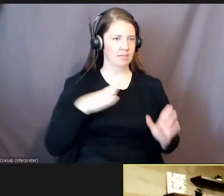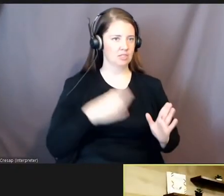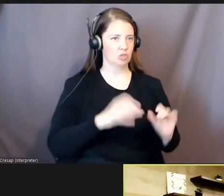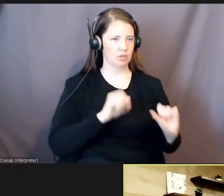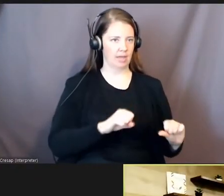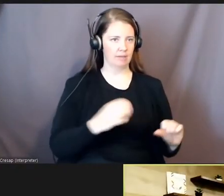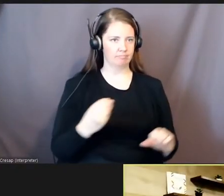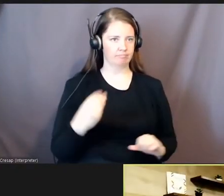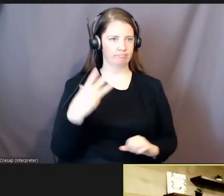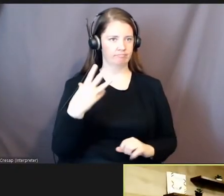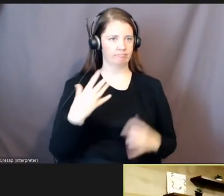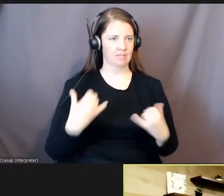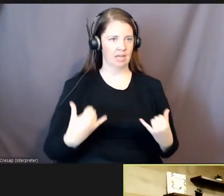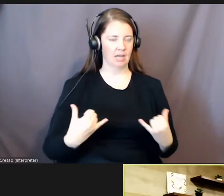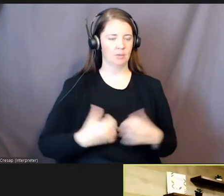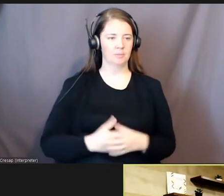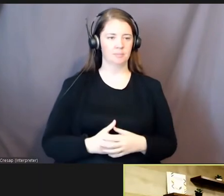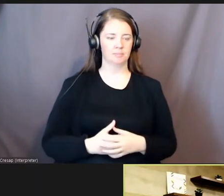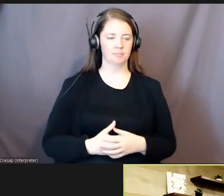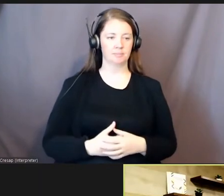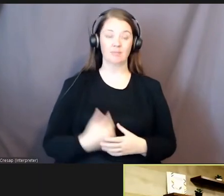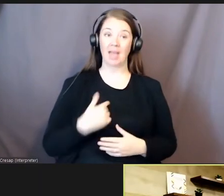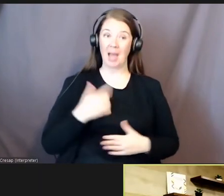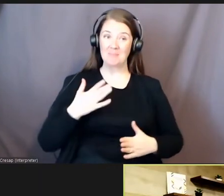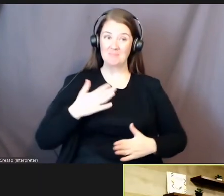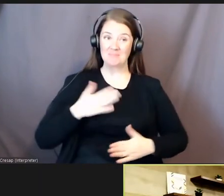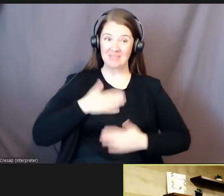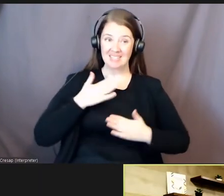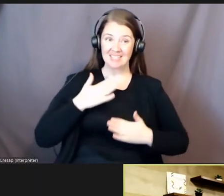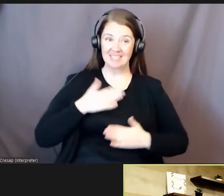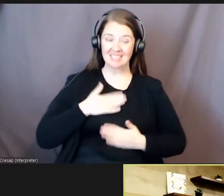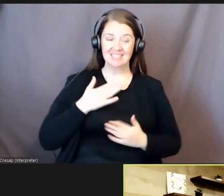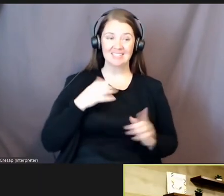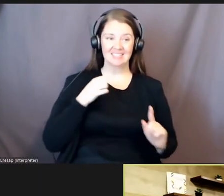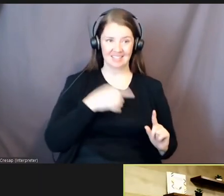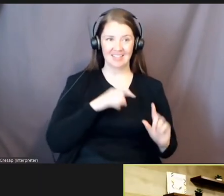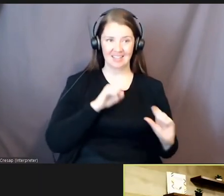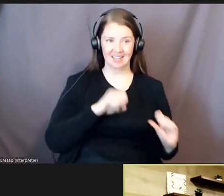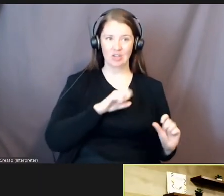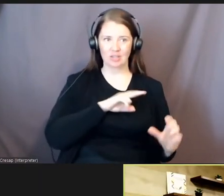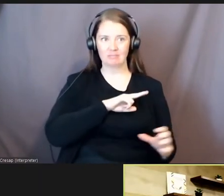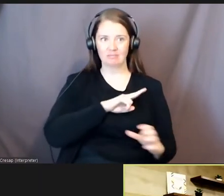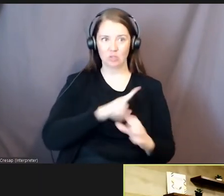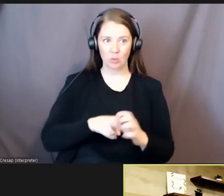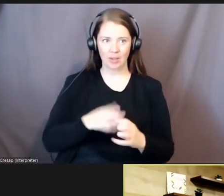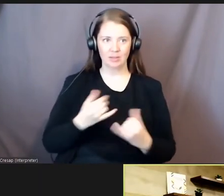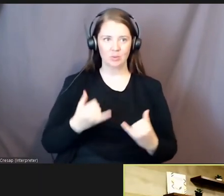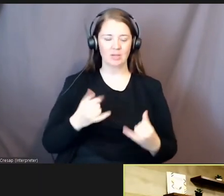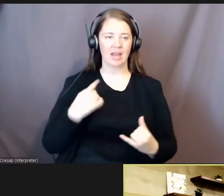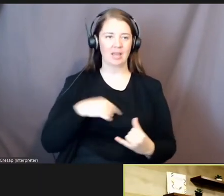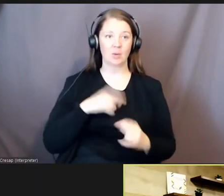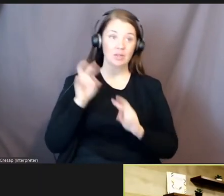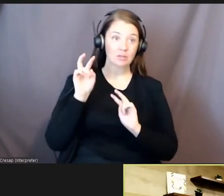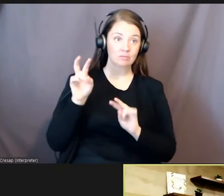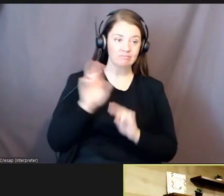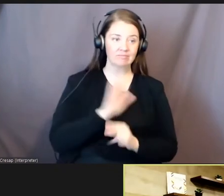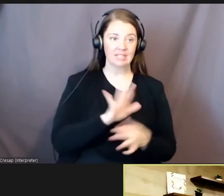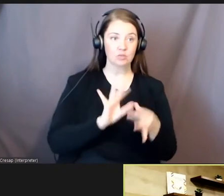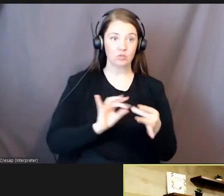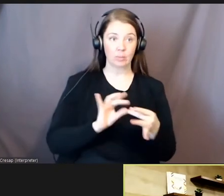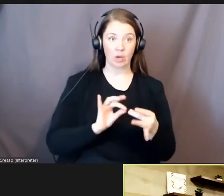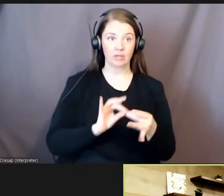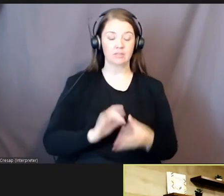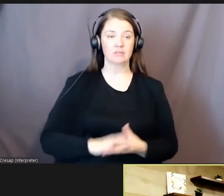on. I'm really pleased that he was able to do this, and we really look forward to his remarks.